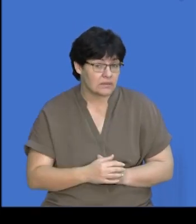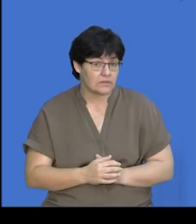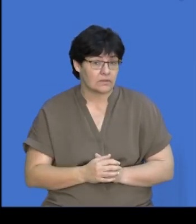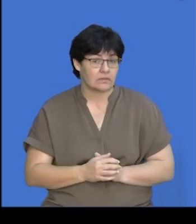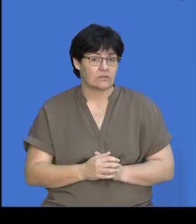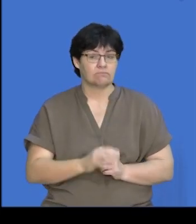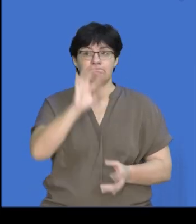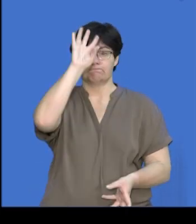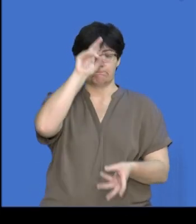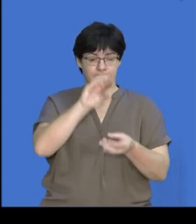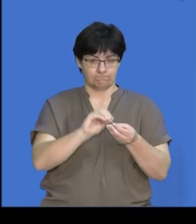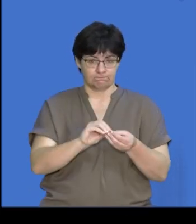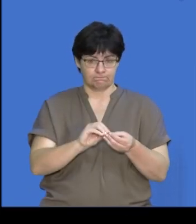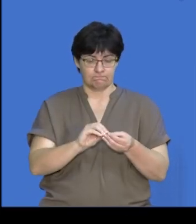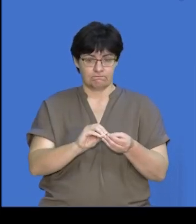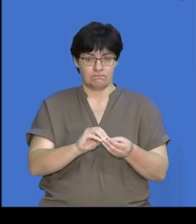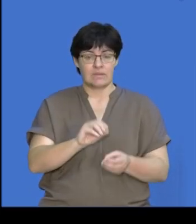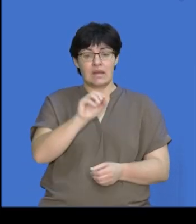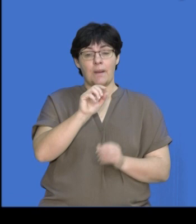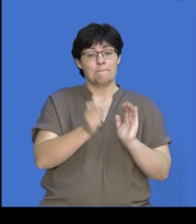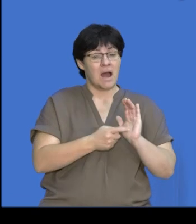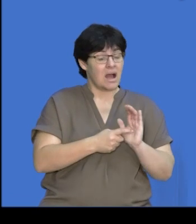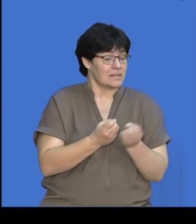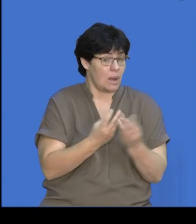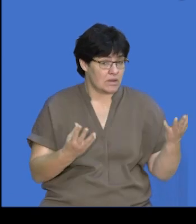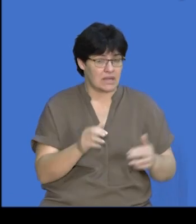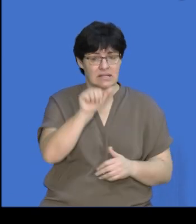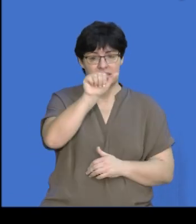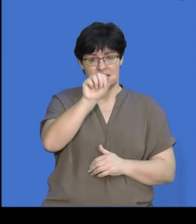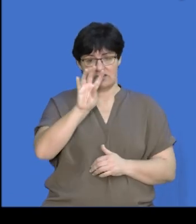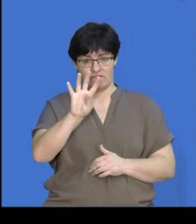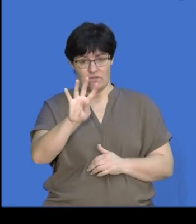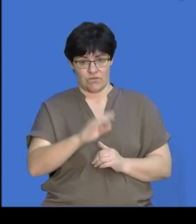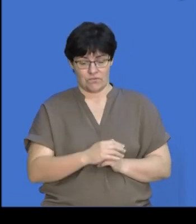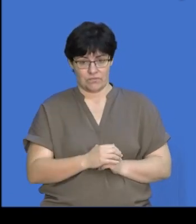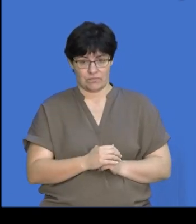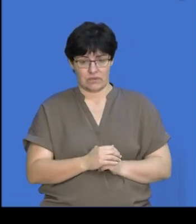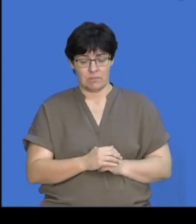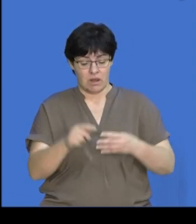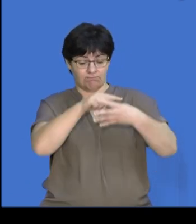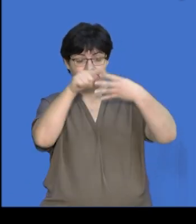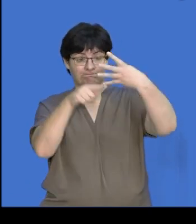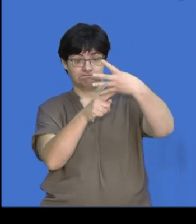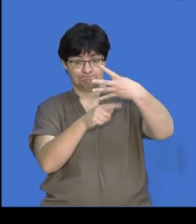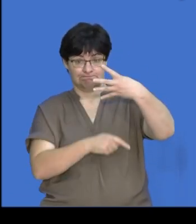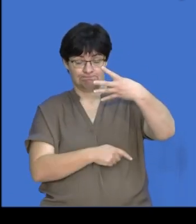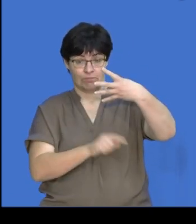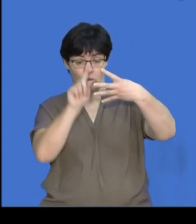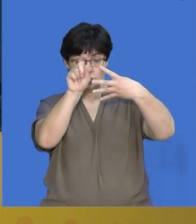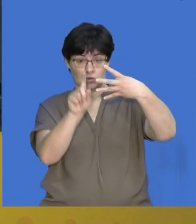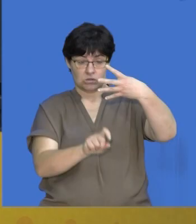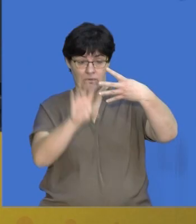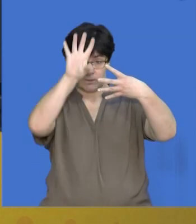of a total of 64 marks. That means across 4 questions, a total